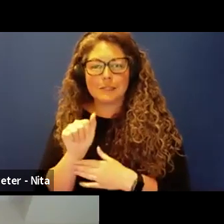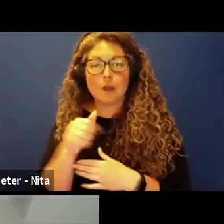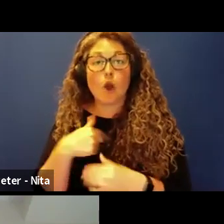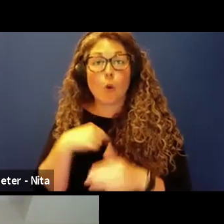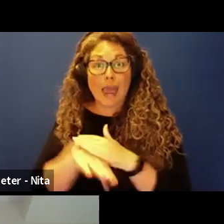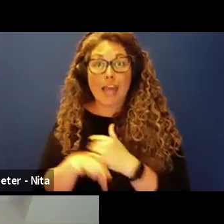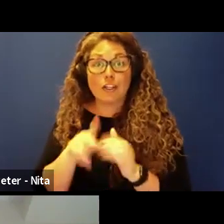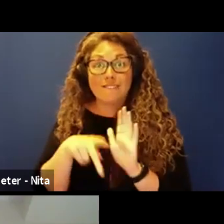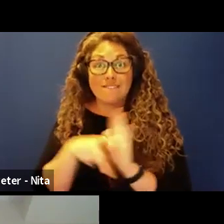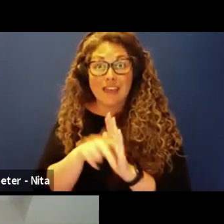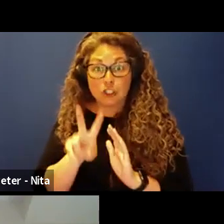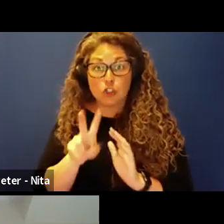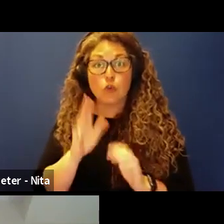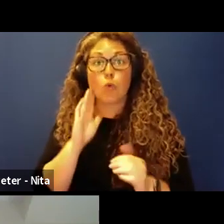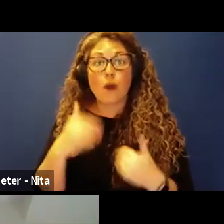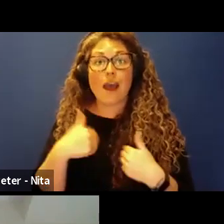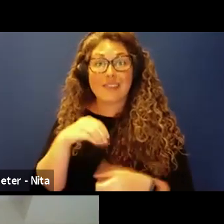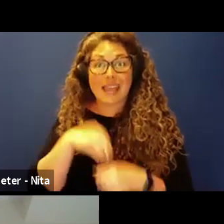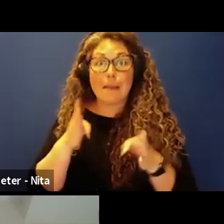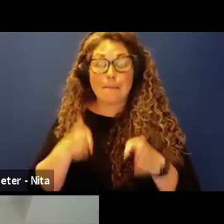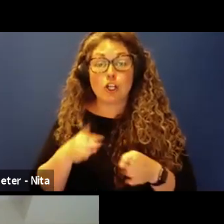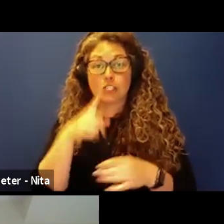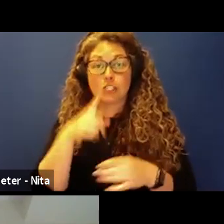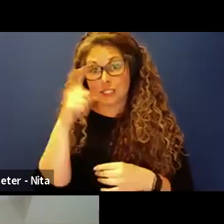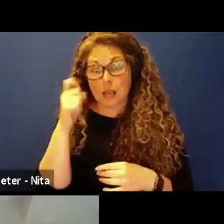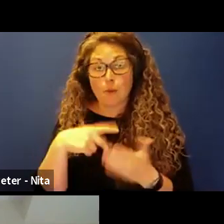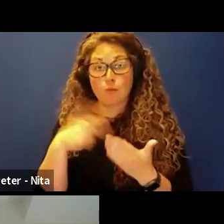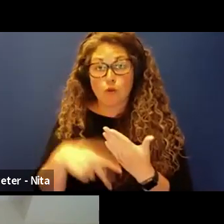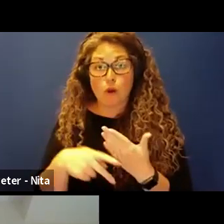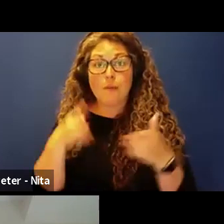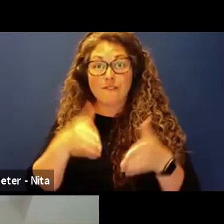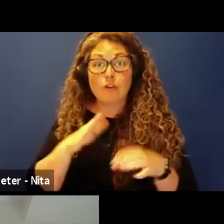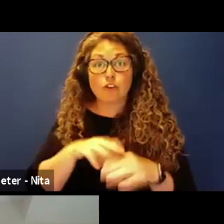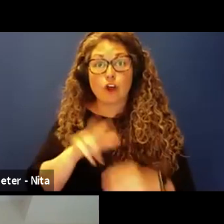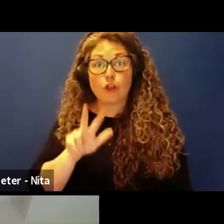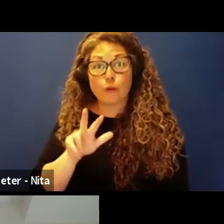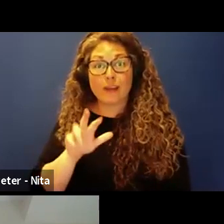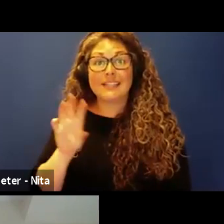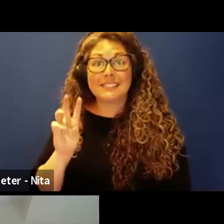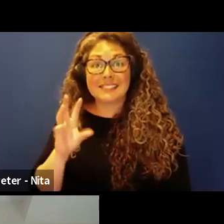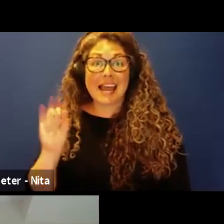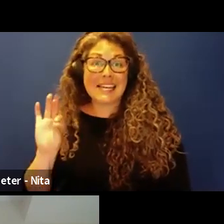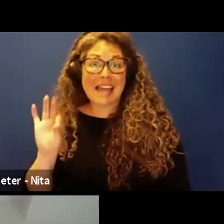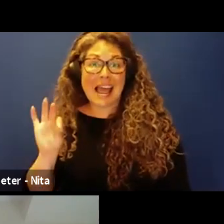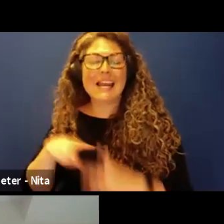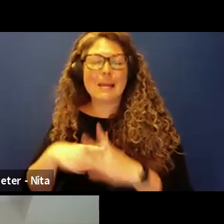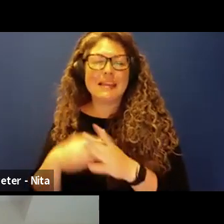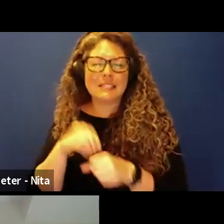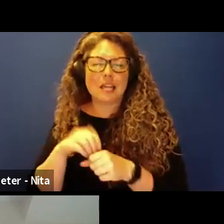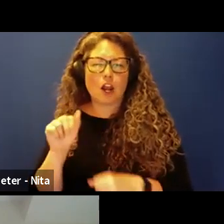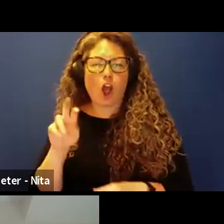DCPS will have an in-person summer bridge program focused on grades 3, 6, and 9 beginning in August.